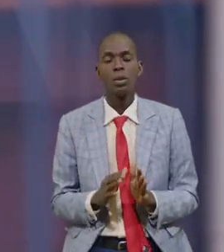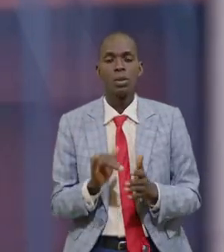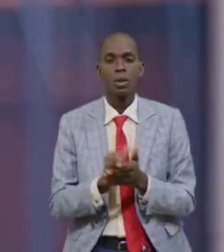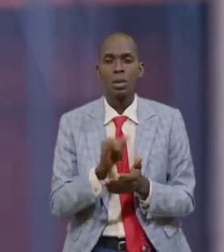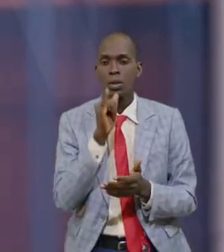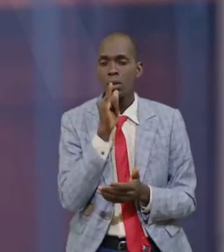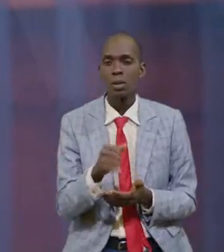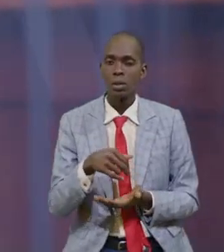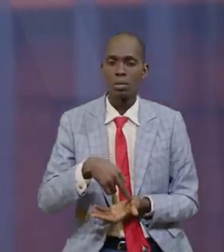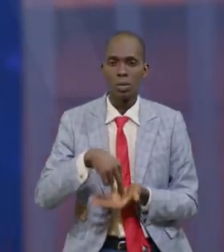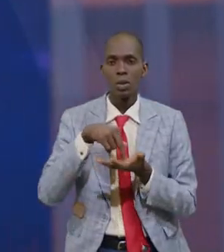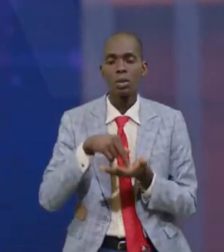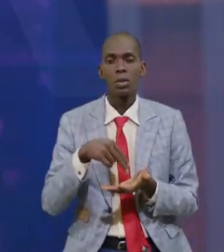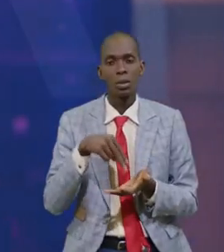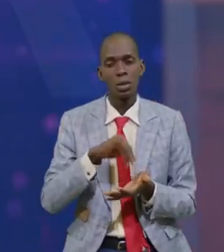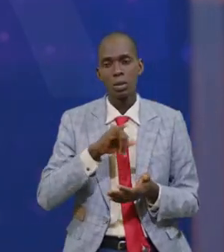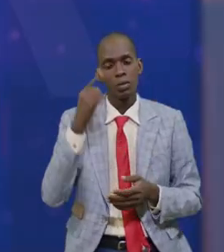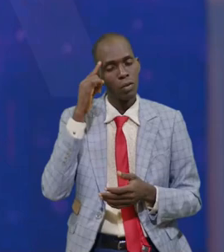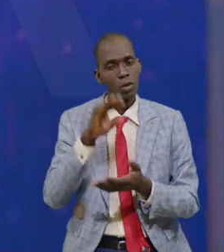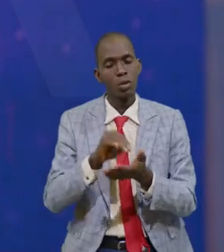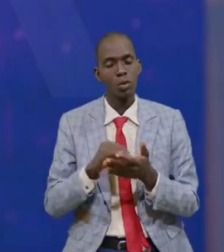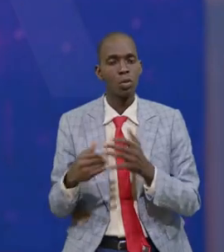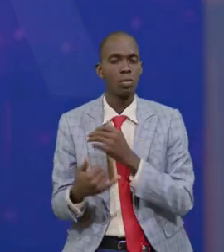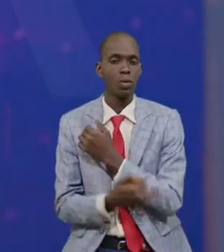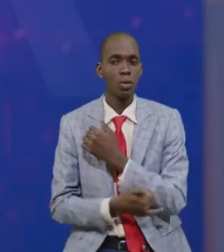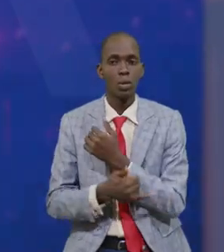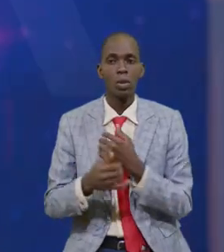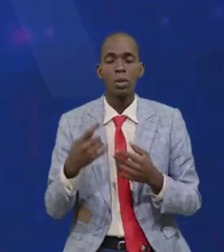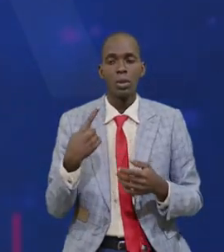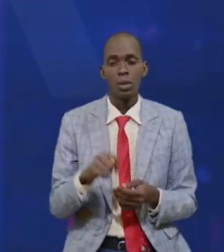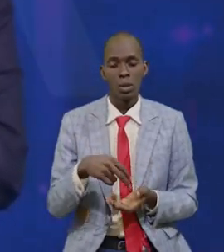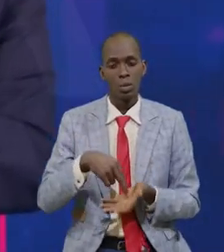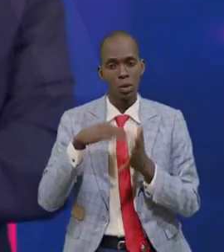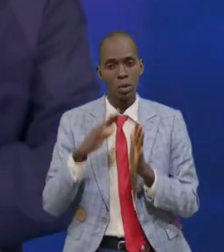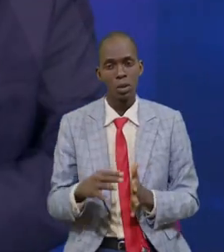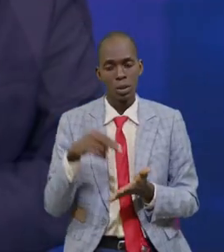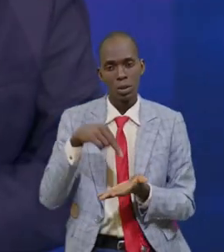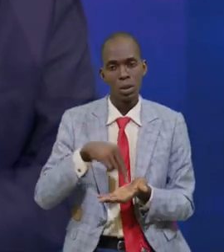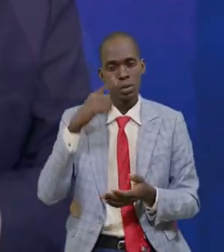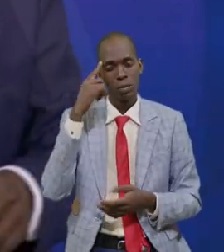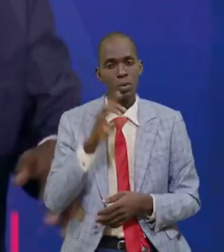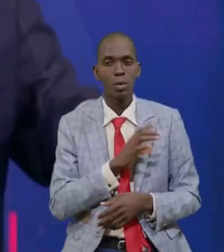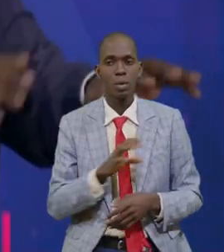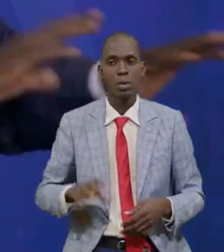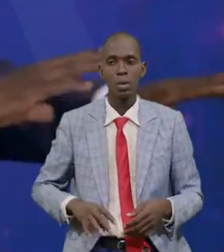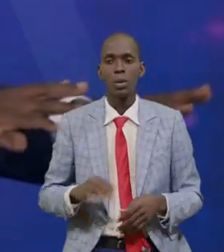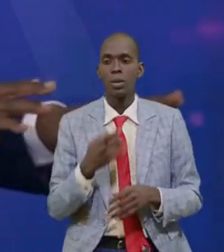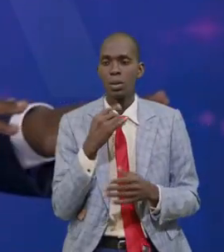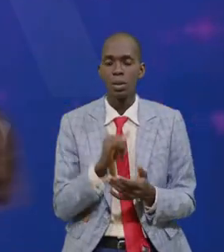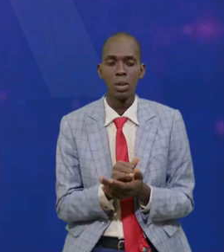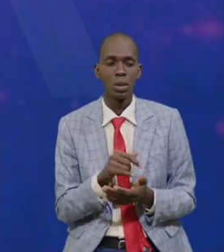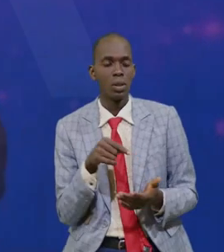The ambassador of Christ represents Christ. He doesn't represent this, you know, denomination,